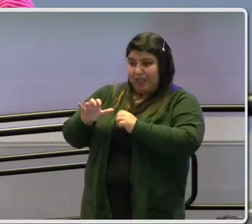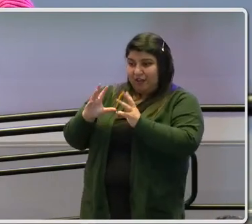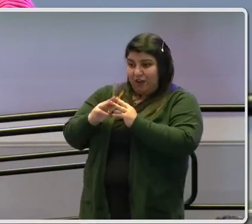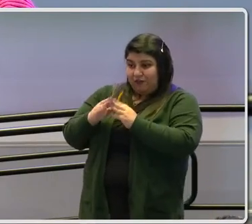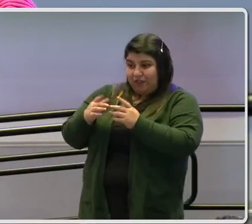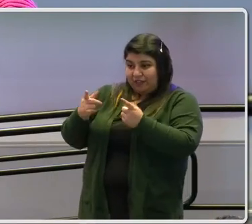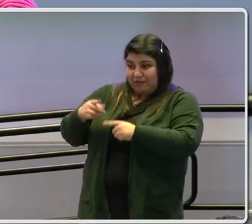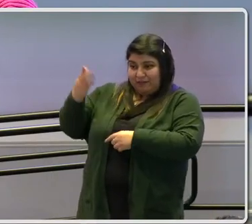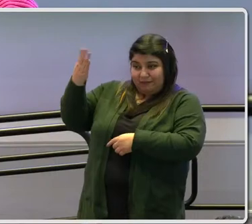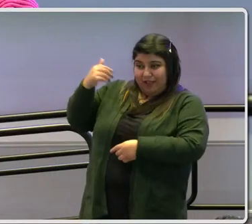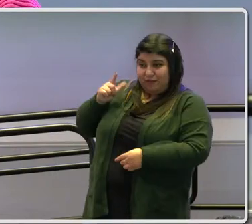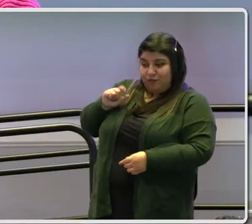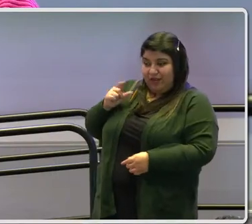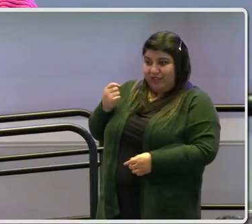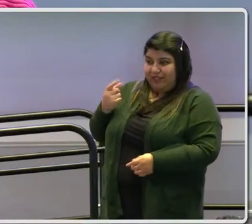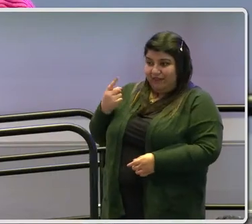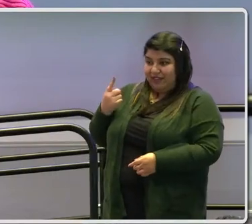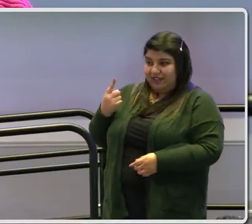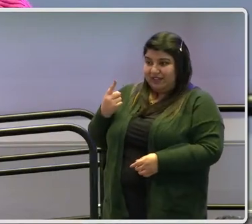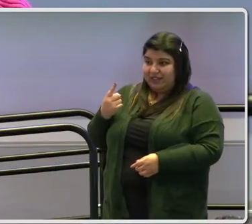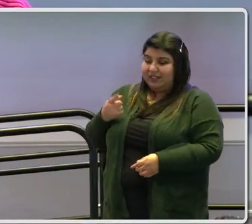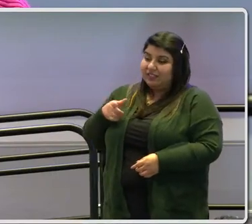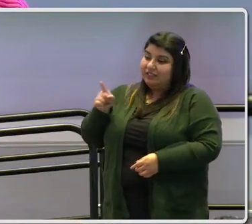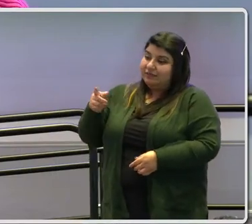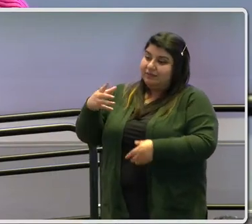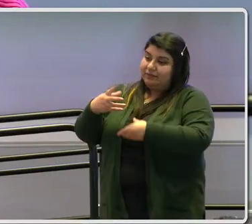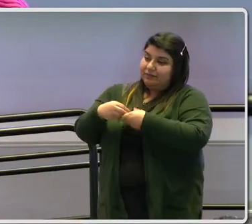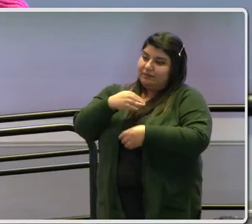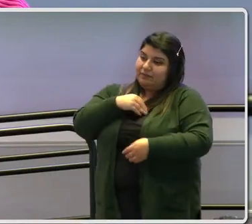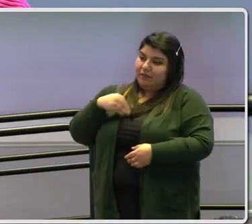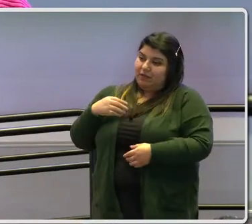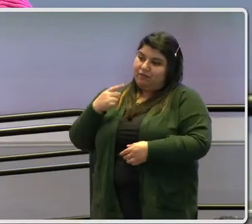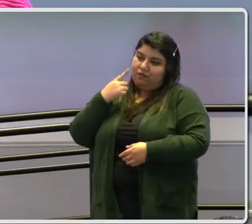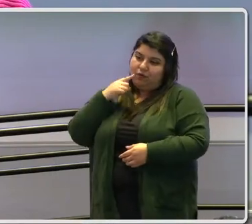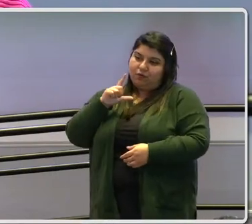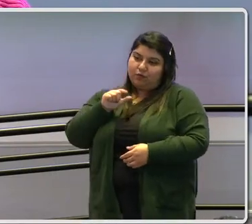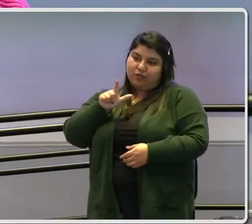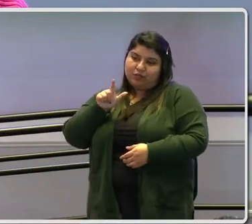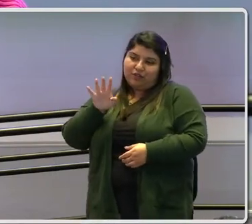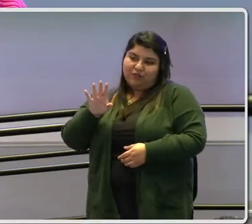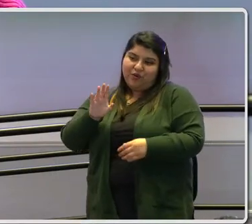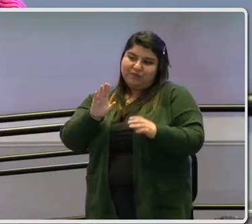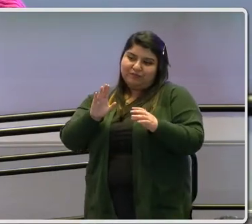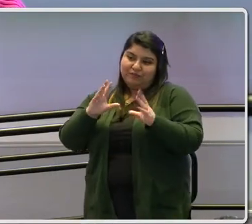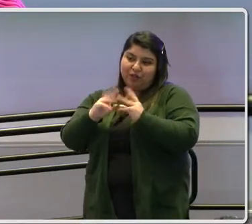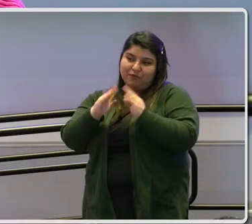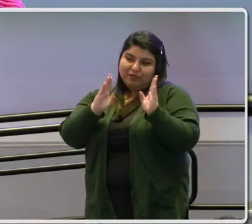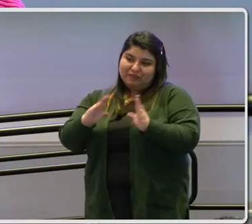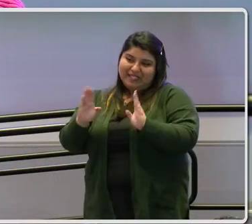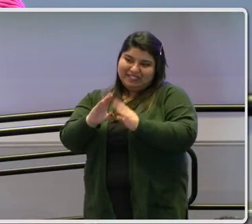since 2011, and is a member of APAHI 2024 Conference Planning Committee.